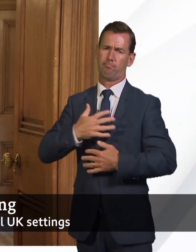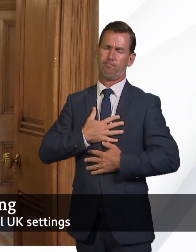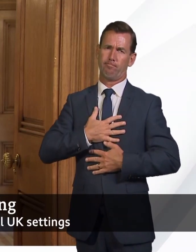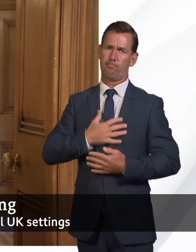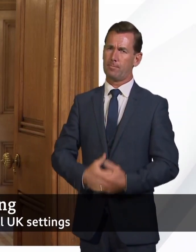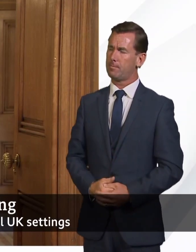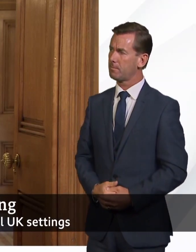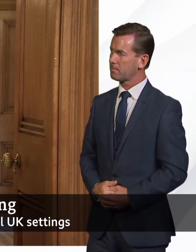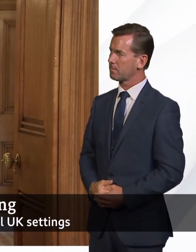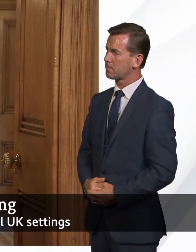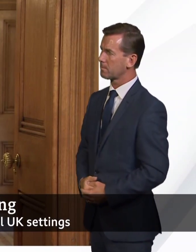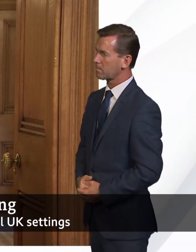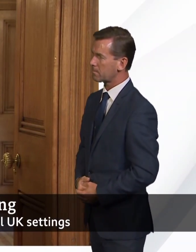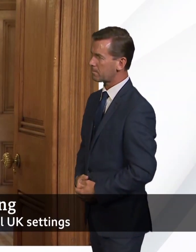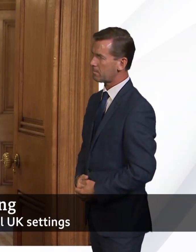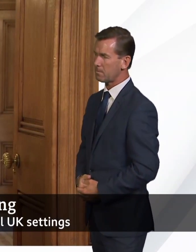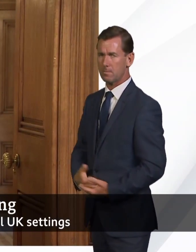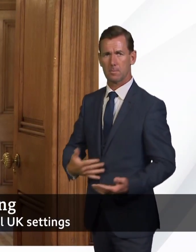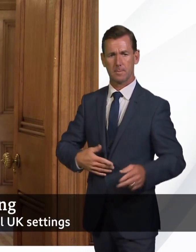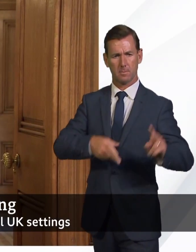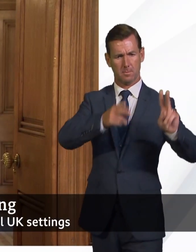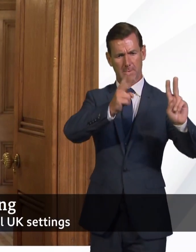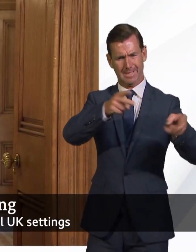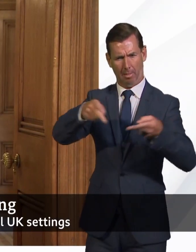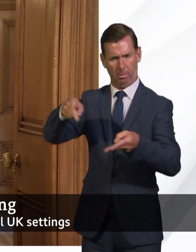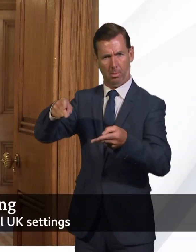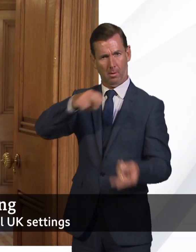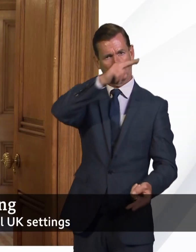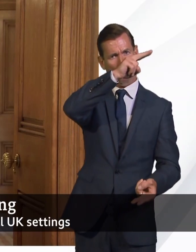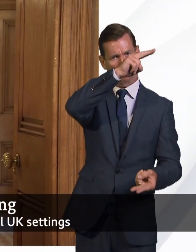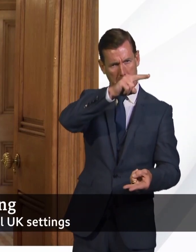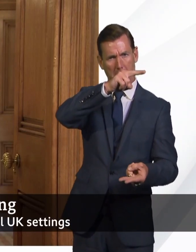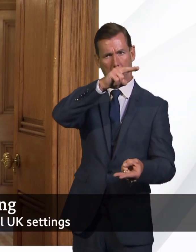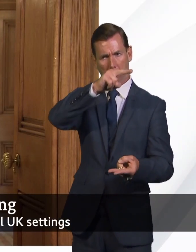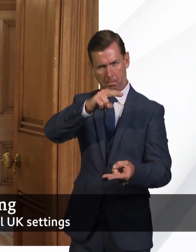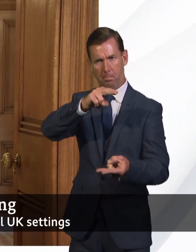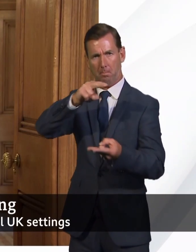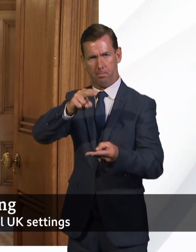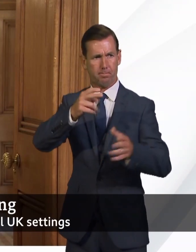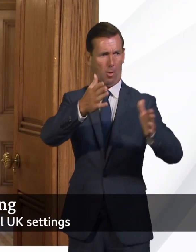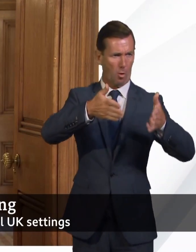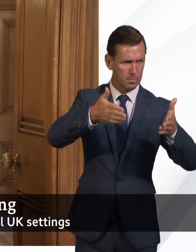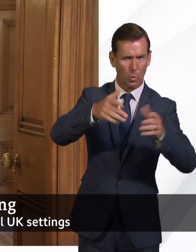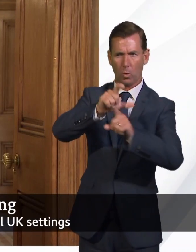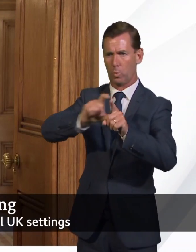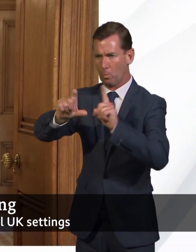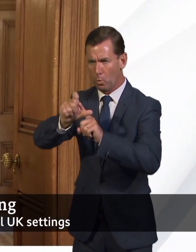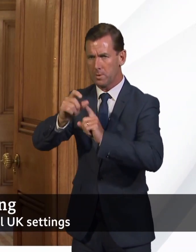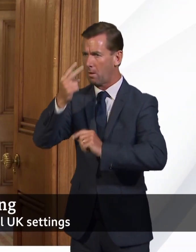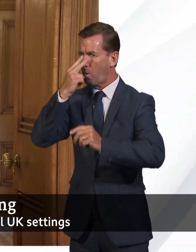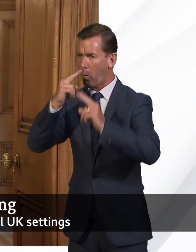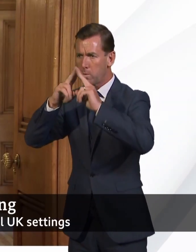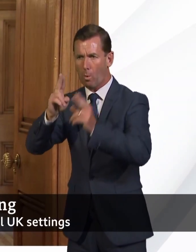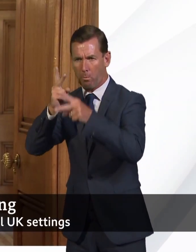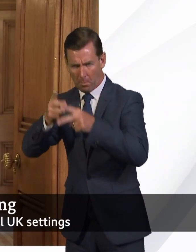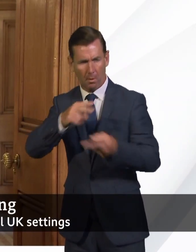The number of deaths is falling each day in all settings, thankfully, and we are past